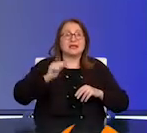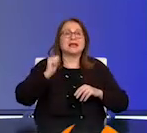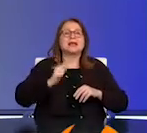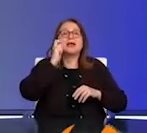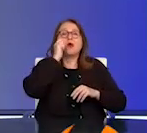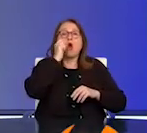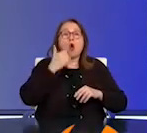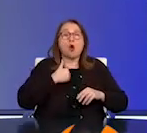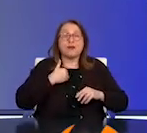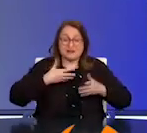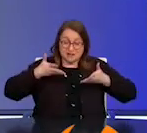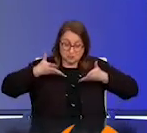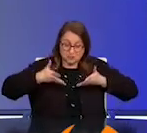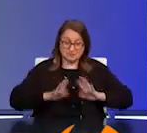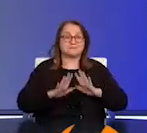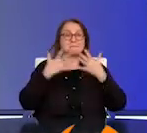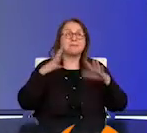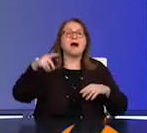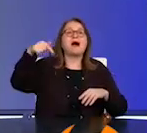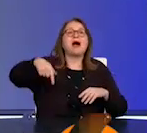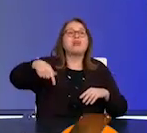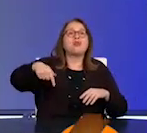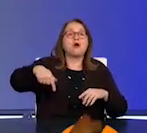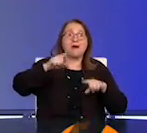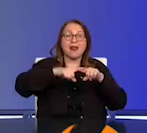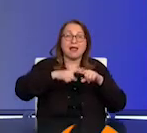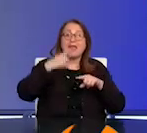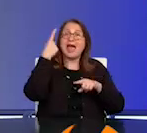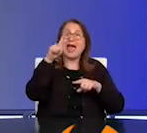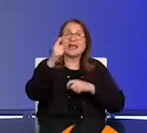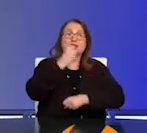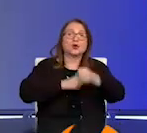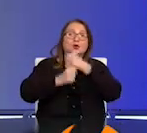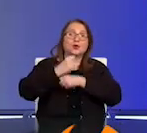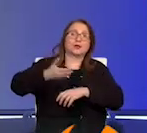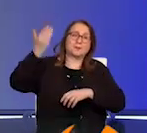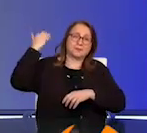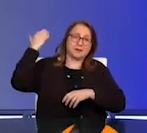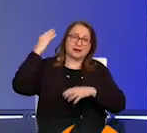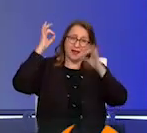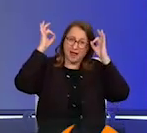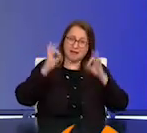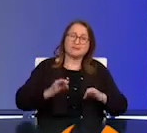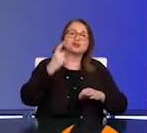birth nearly 100 years ago, in the centenary year of Greek independence.